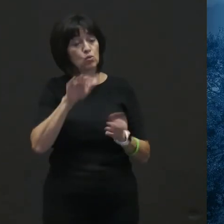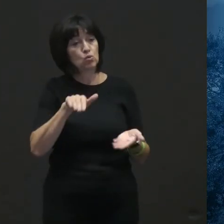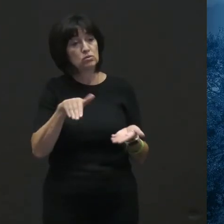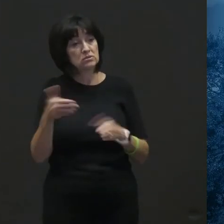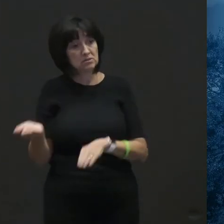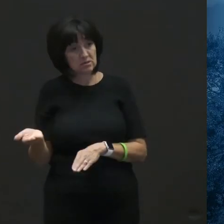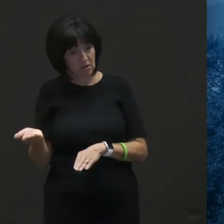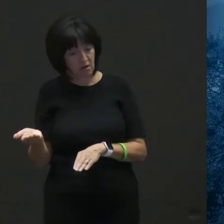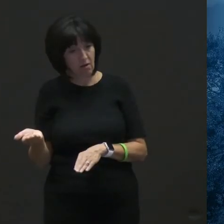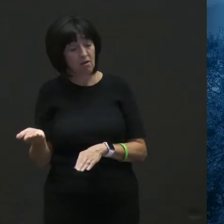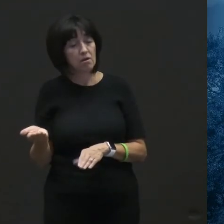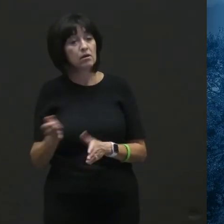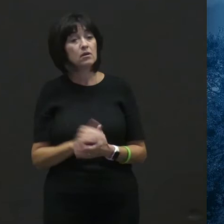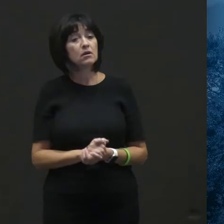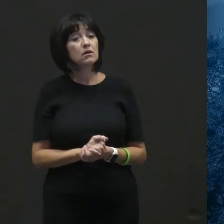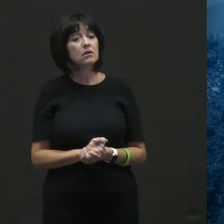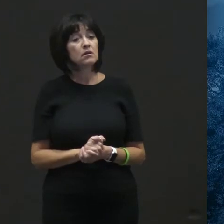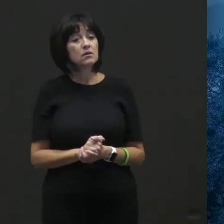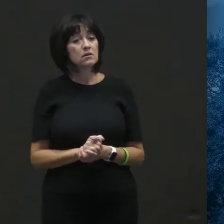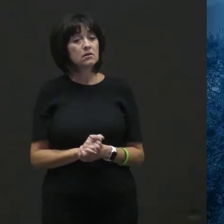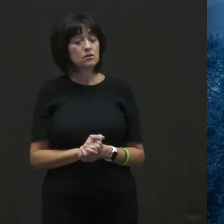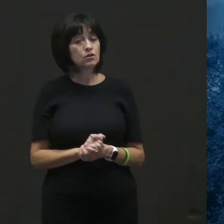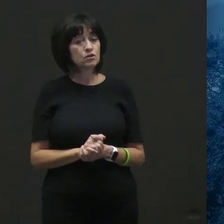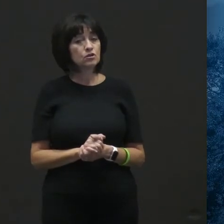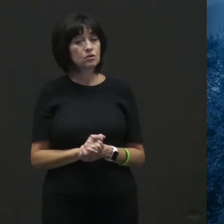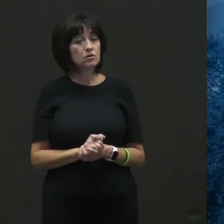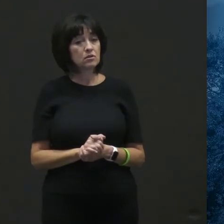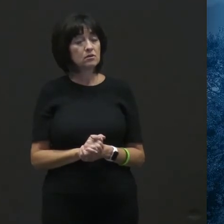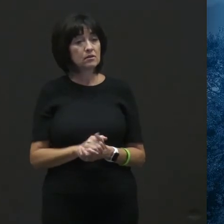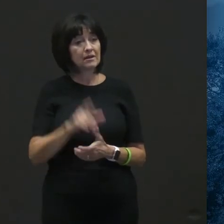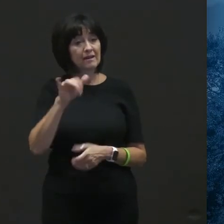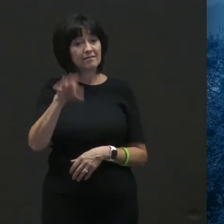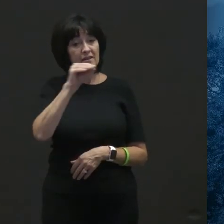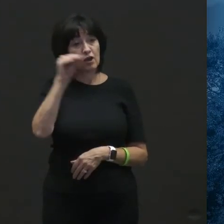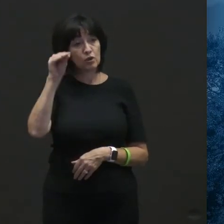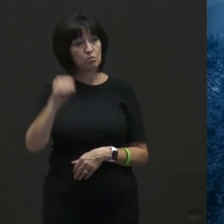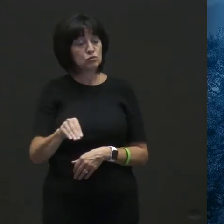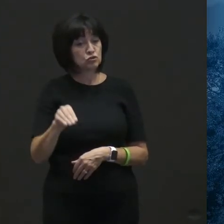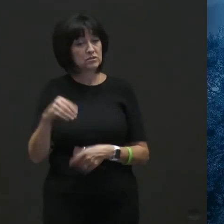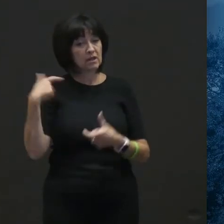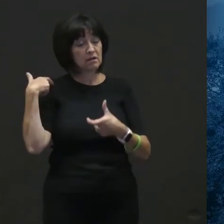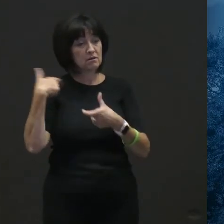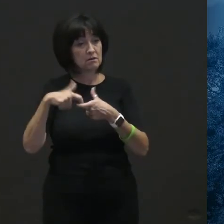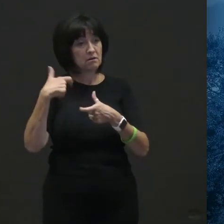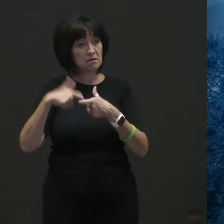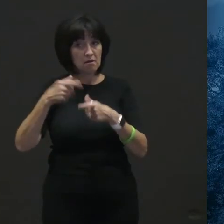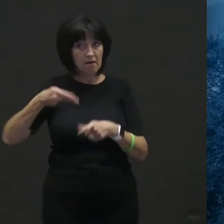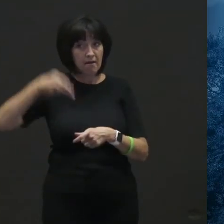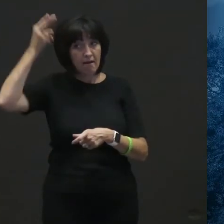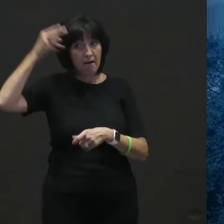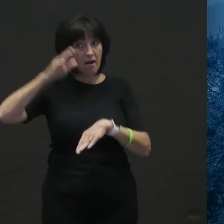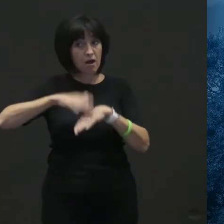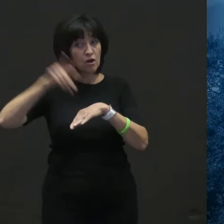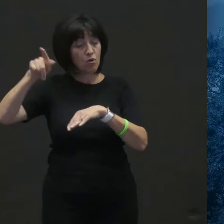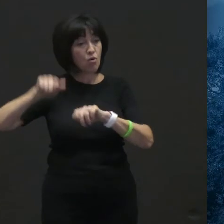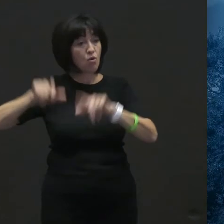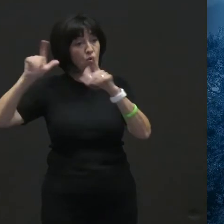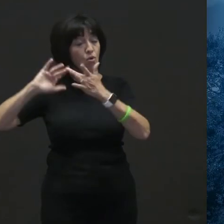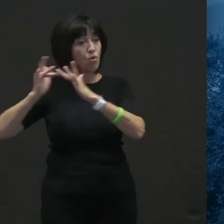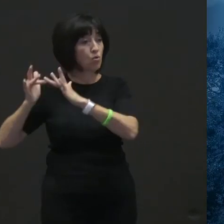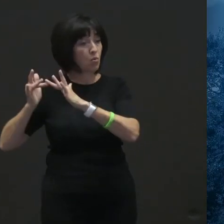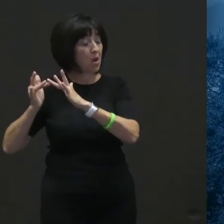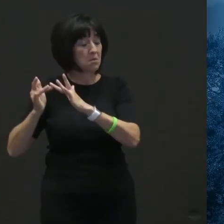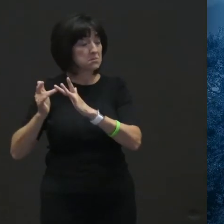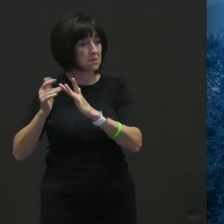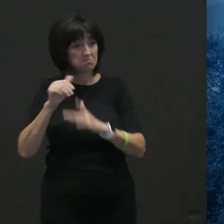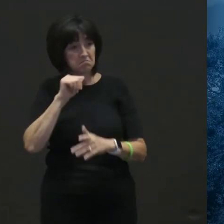those individuals on the website is not as high as its percentage in the population. So whether